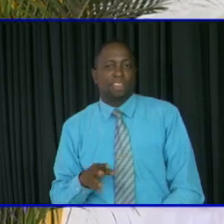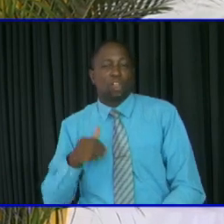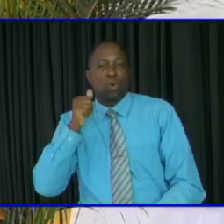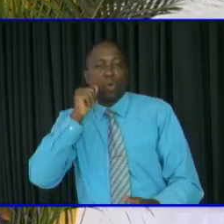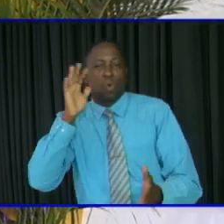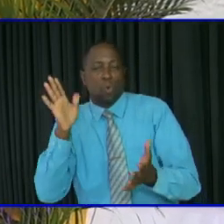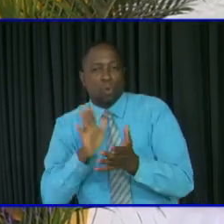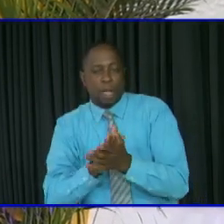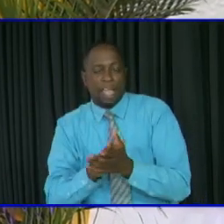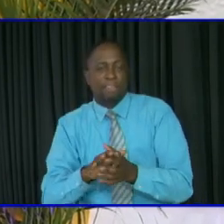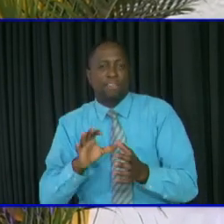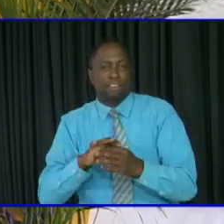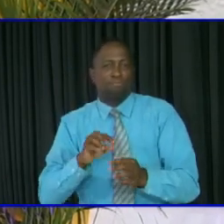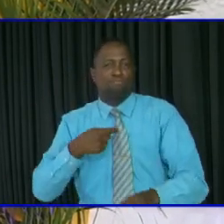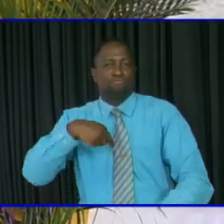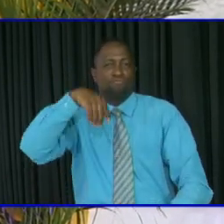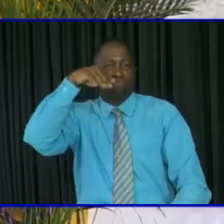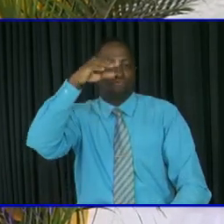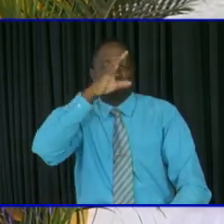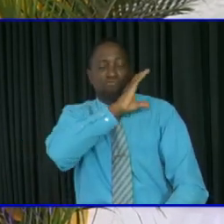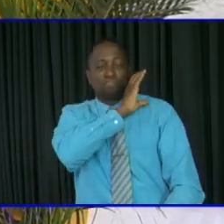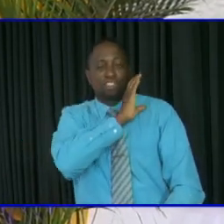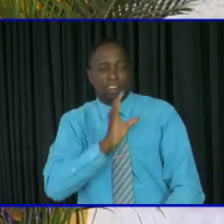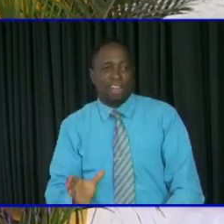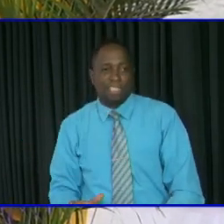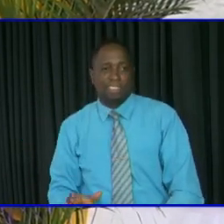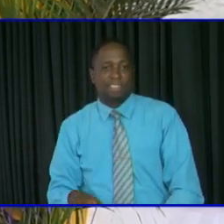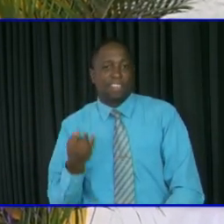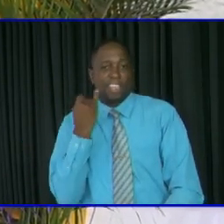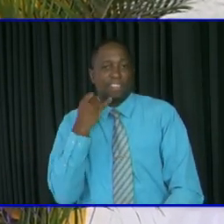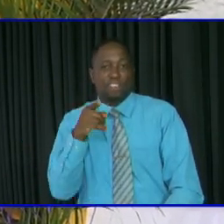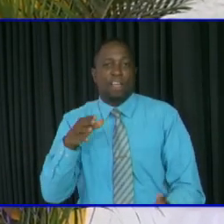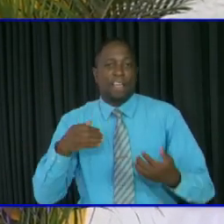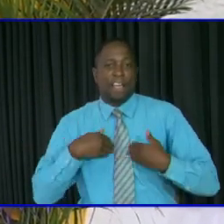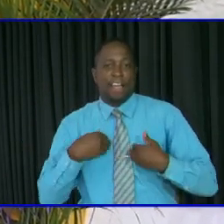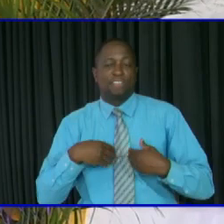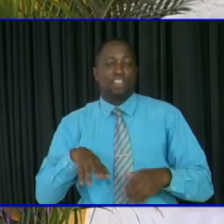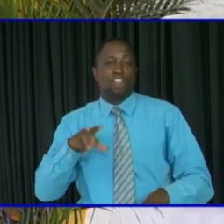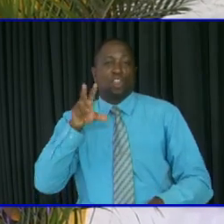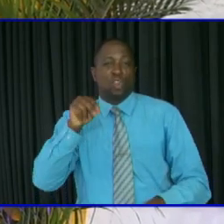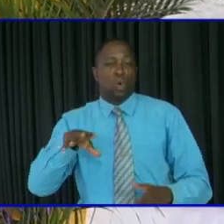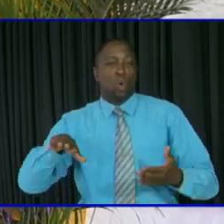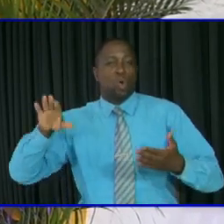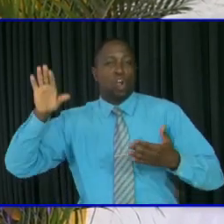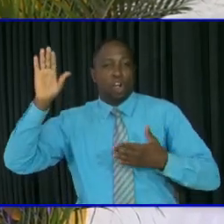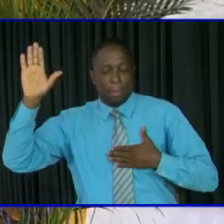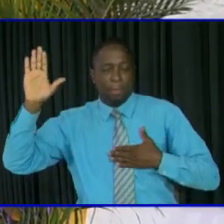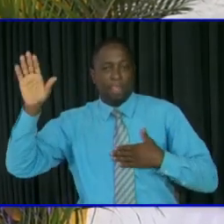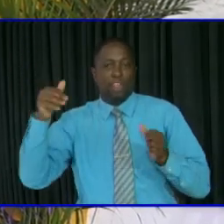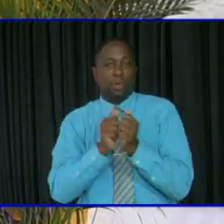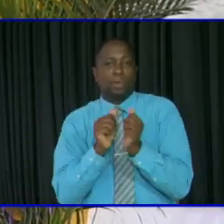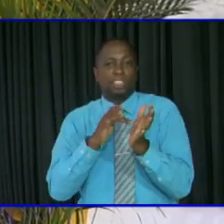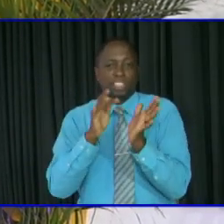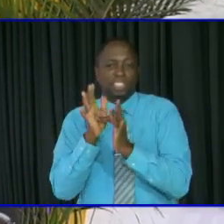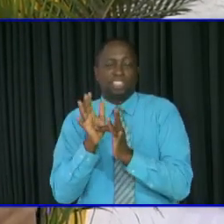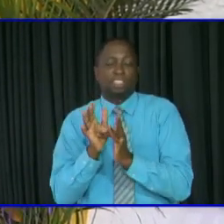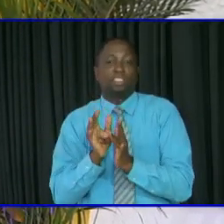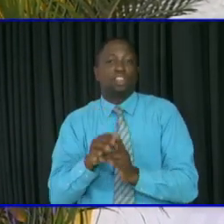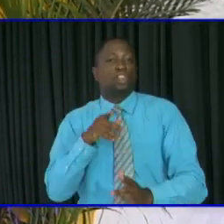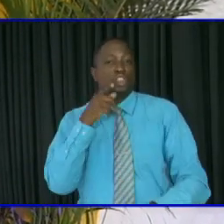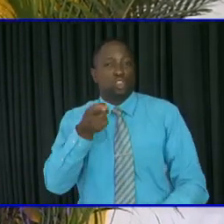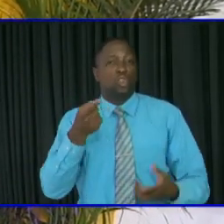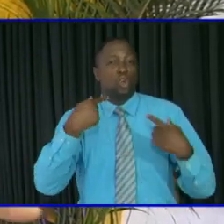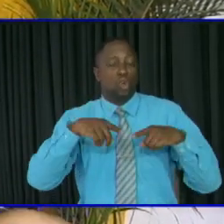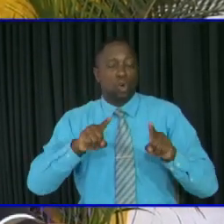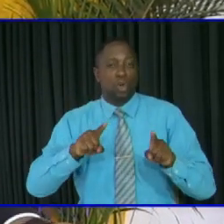body of Christ, if you have no commitment with him, you will be shut out. Some of you would have